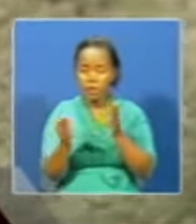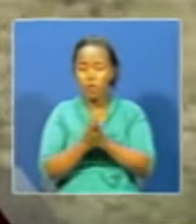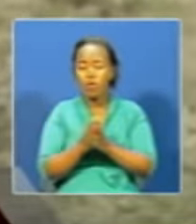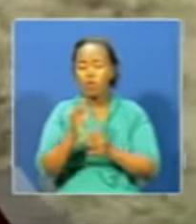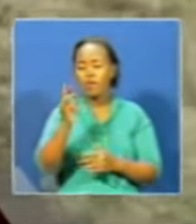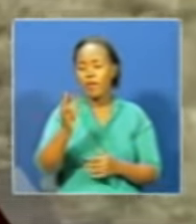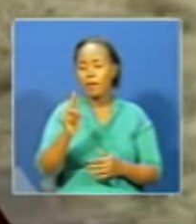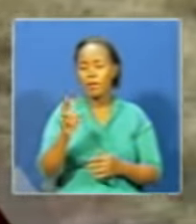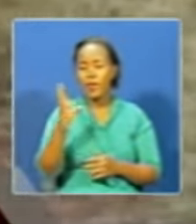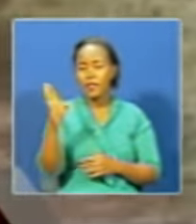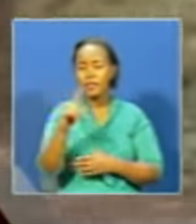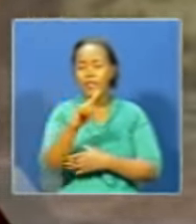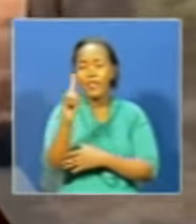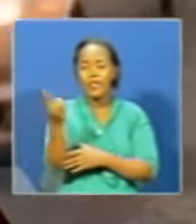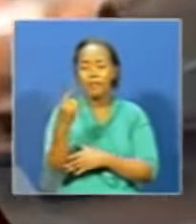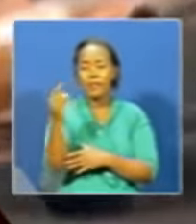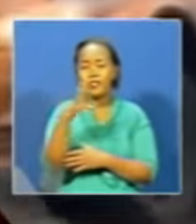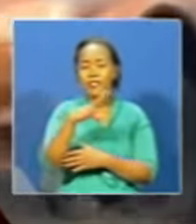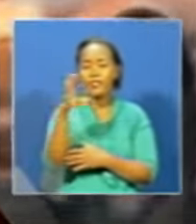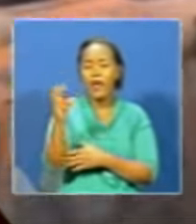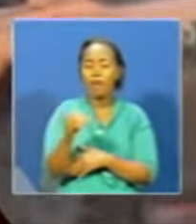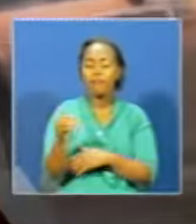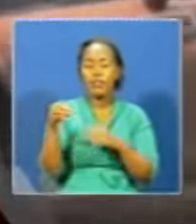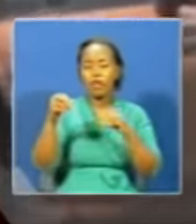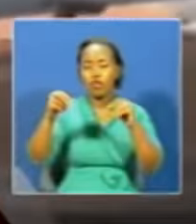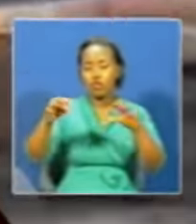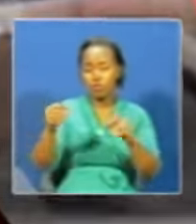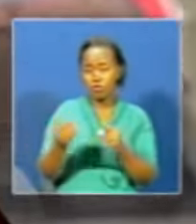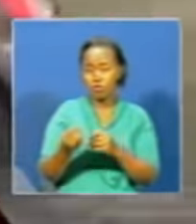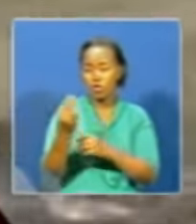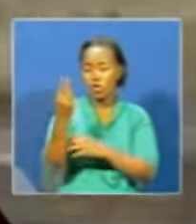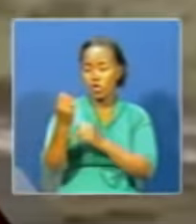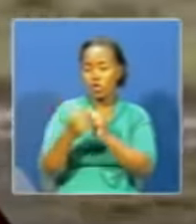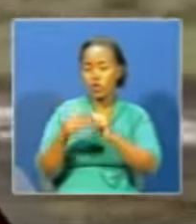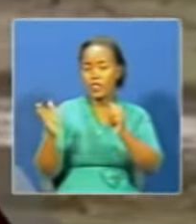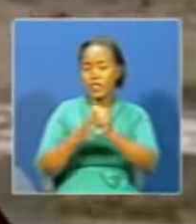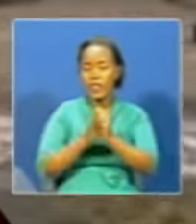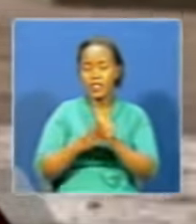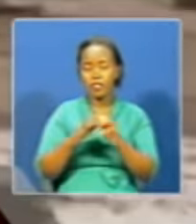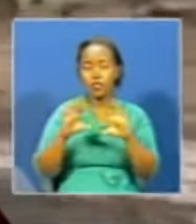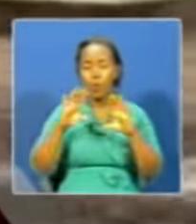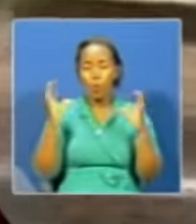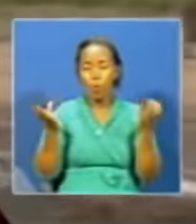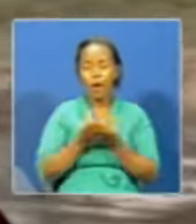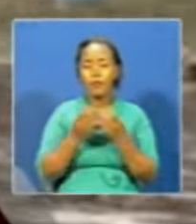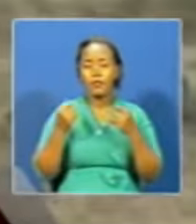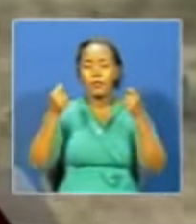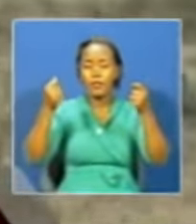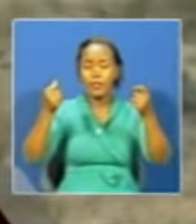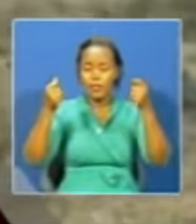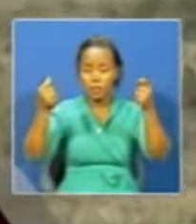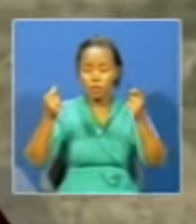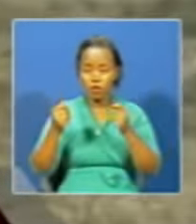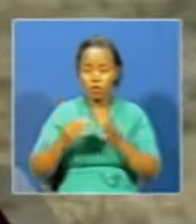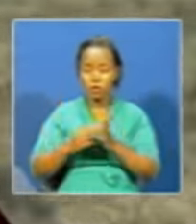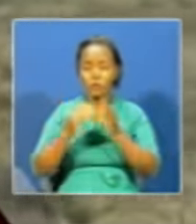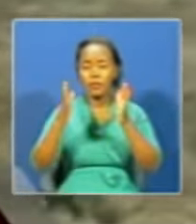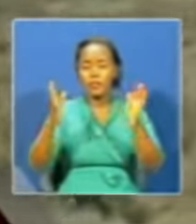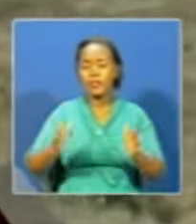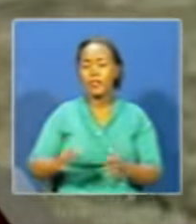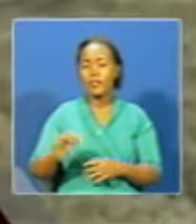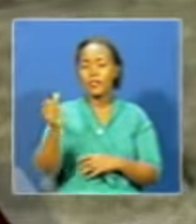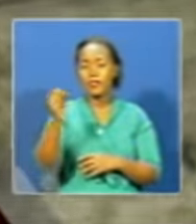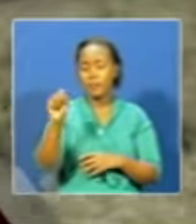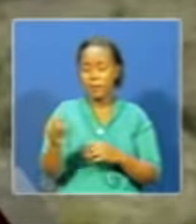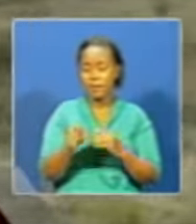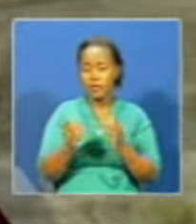first ever race on African soil. The 2019 world champion lies 57 points adrift of championship leader Sebastian Ogier, with